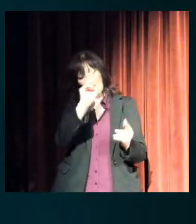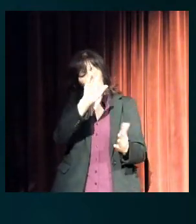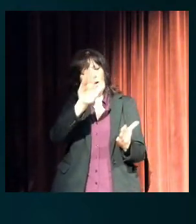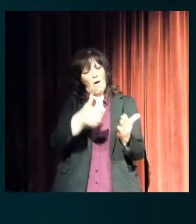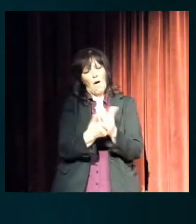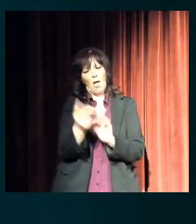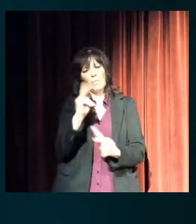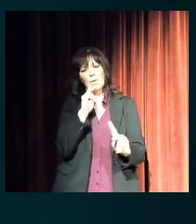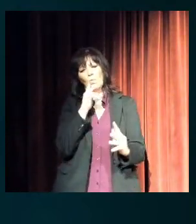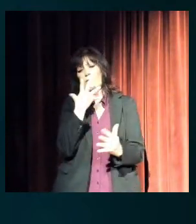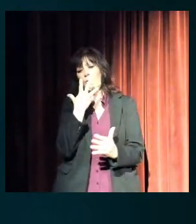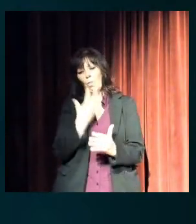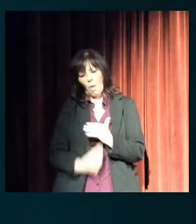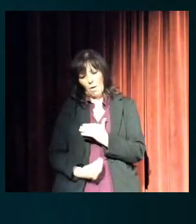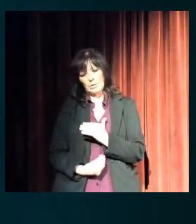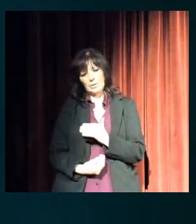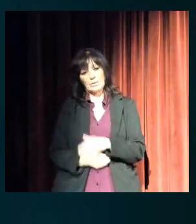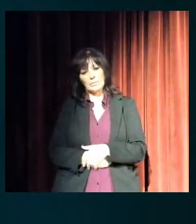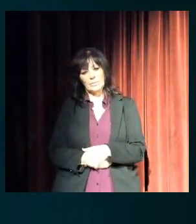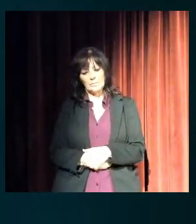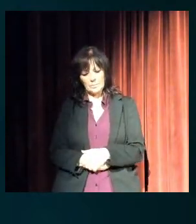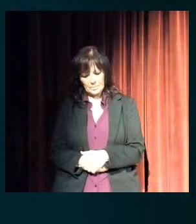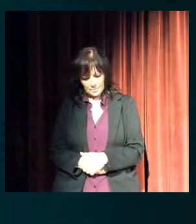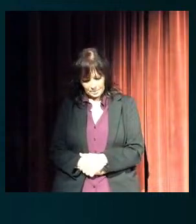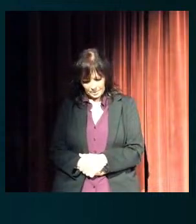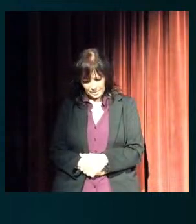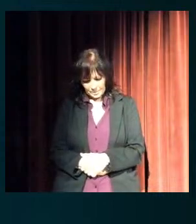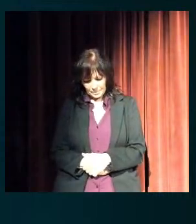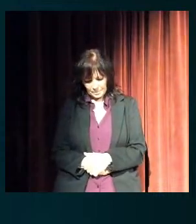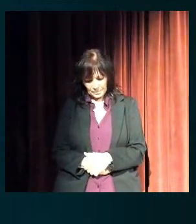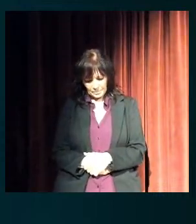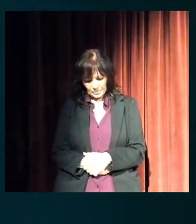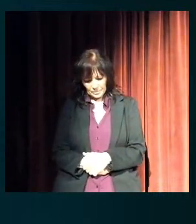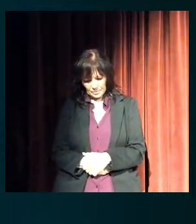have lost during this past year.